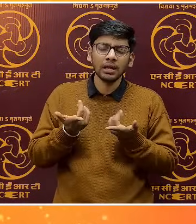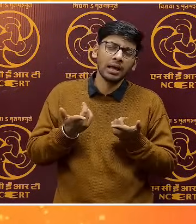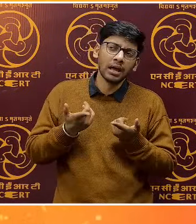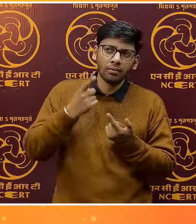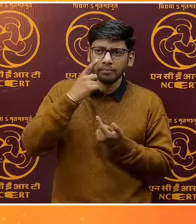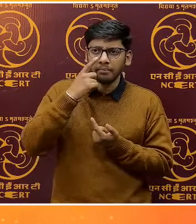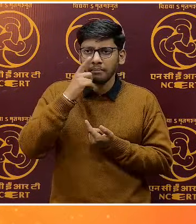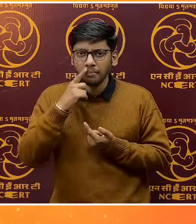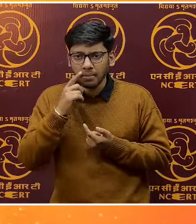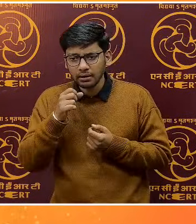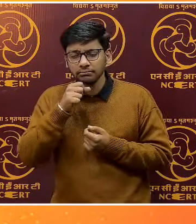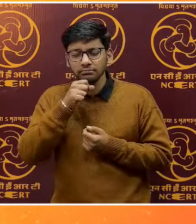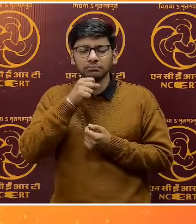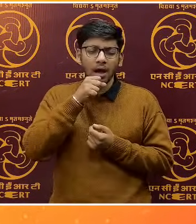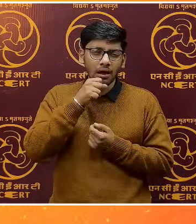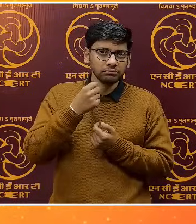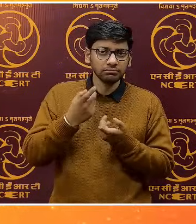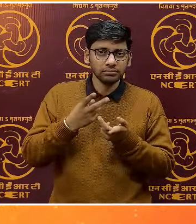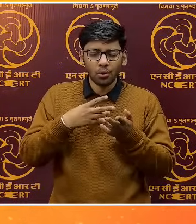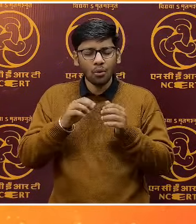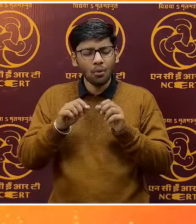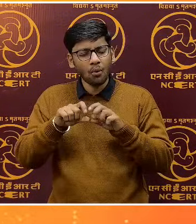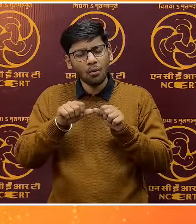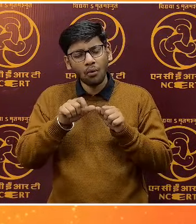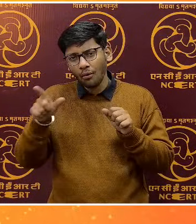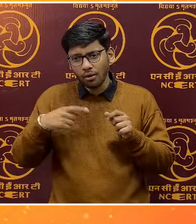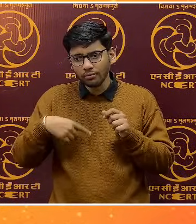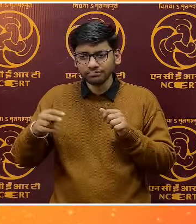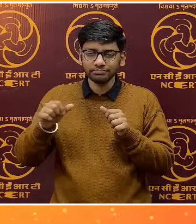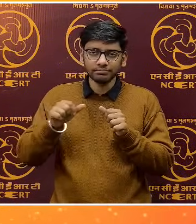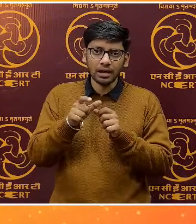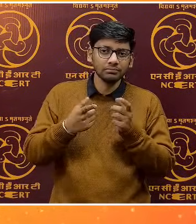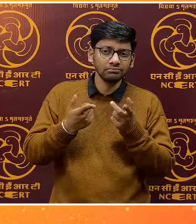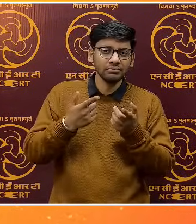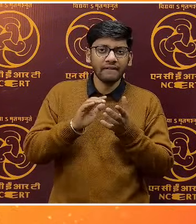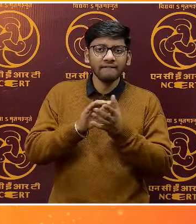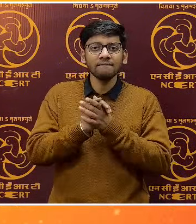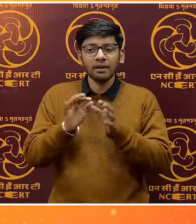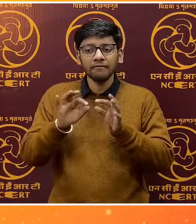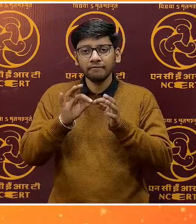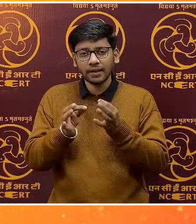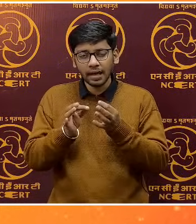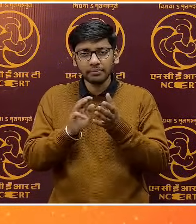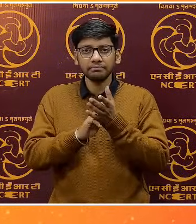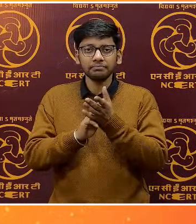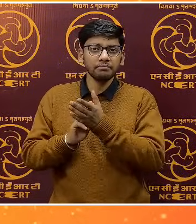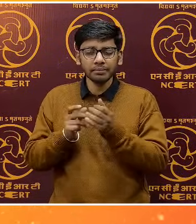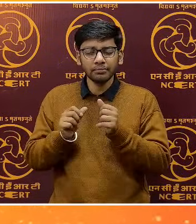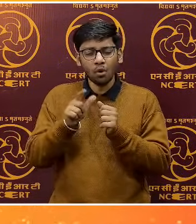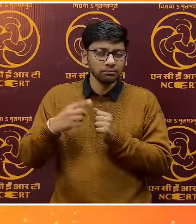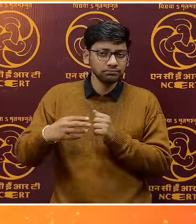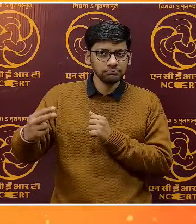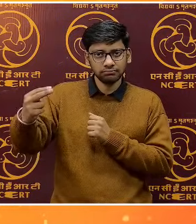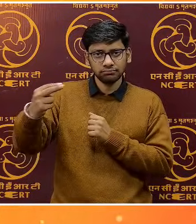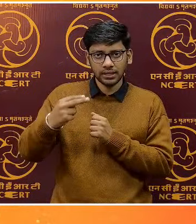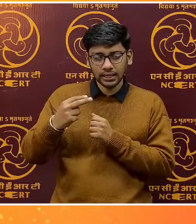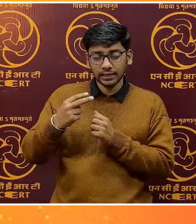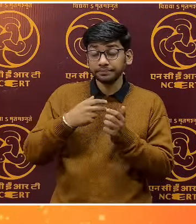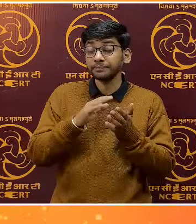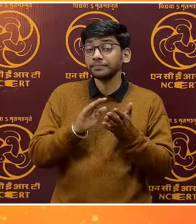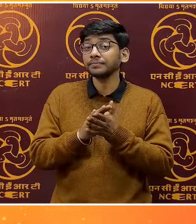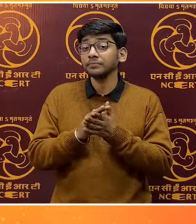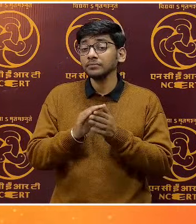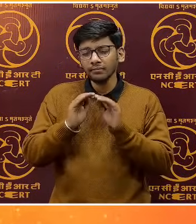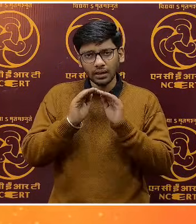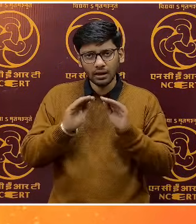uncle, aunt, cousins, and friend, came to visit the little kids. Okay, the baby sparrows grew bigger